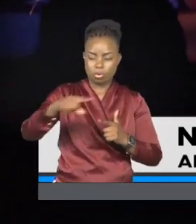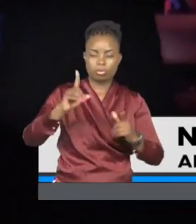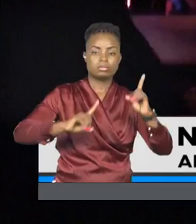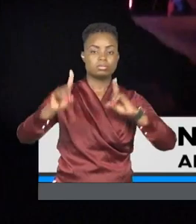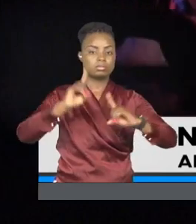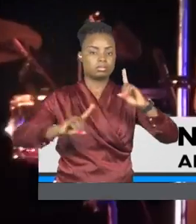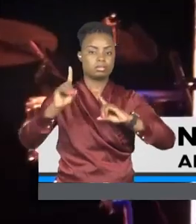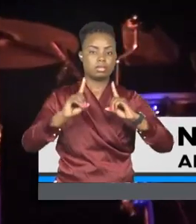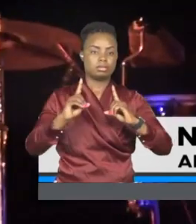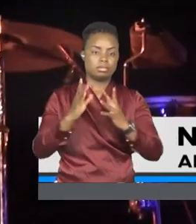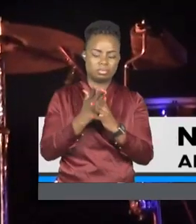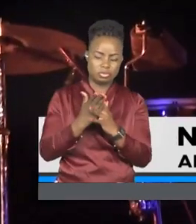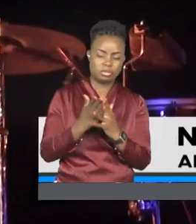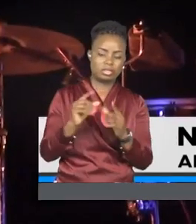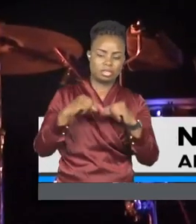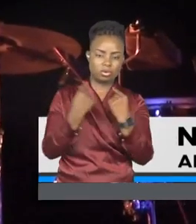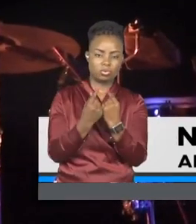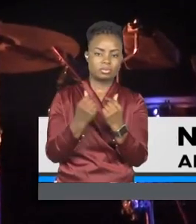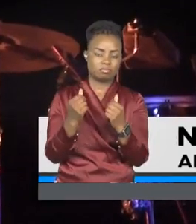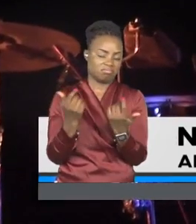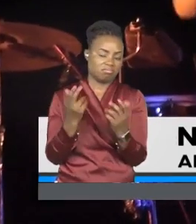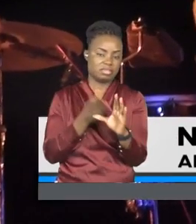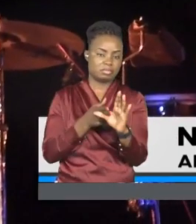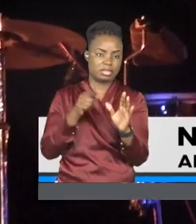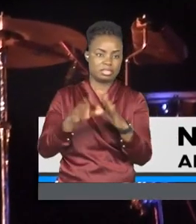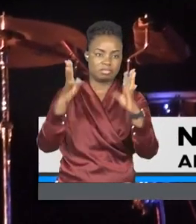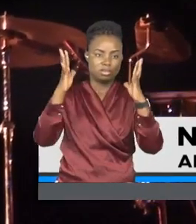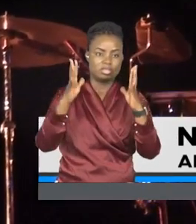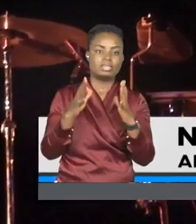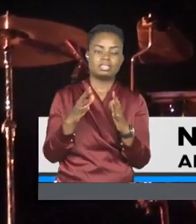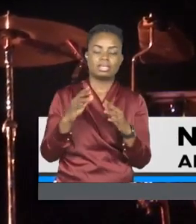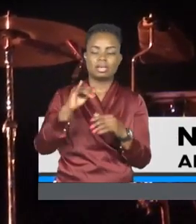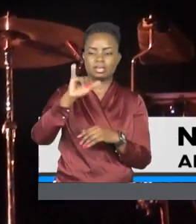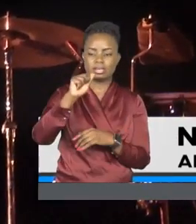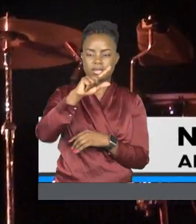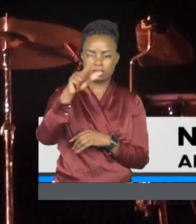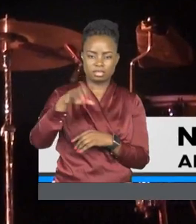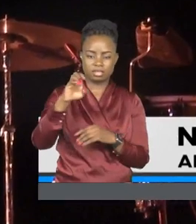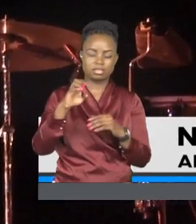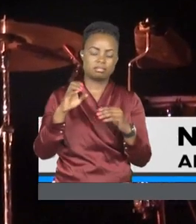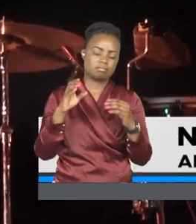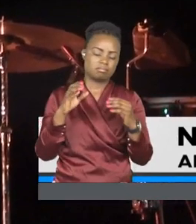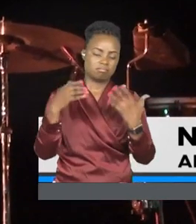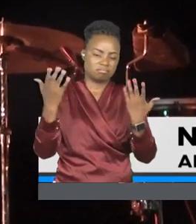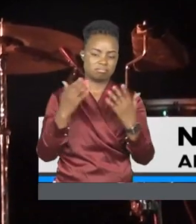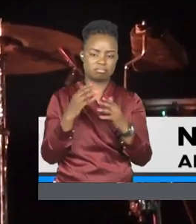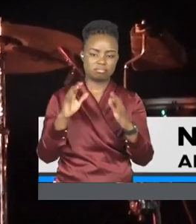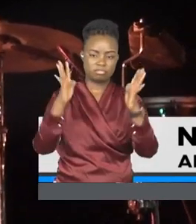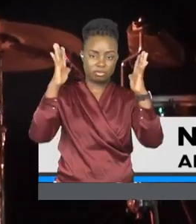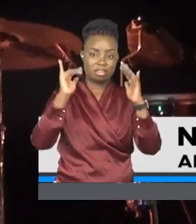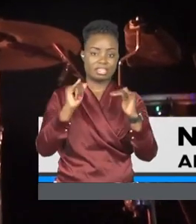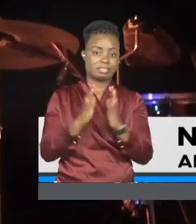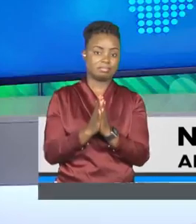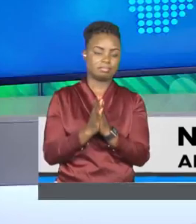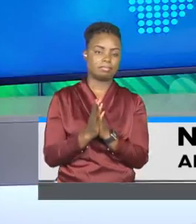groups taking part in this year's festival is Woodsound, a famous jazz group that provides shows in cabarets in upscale Cotonou.